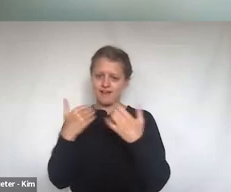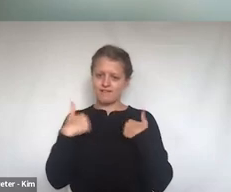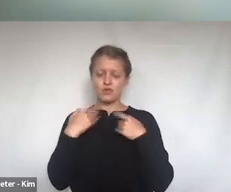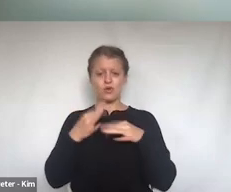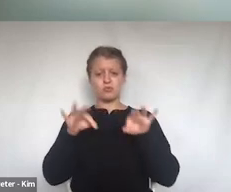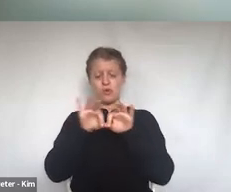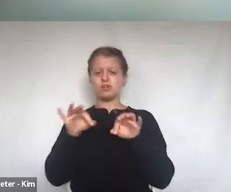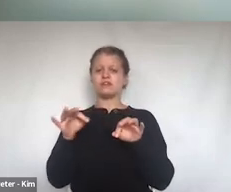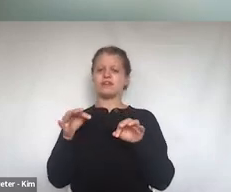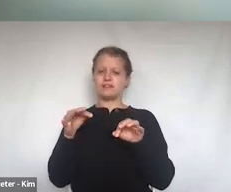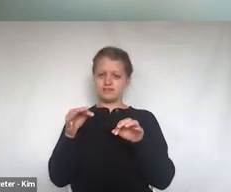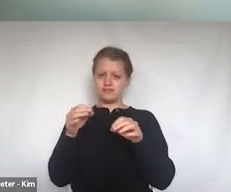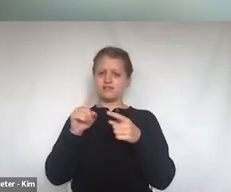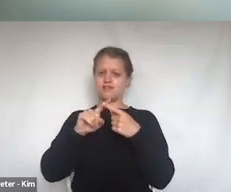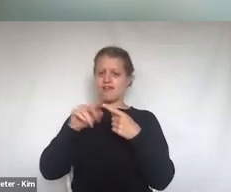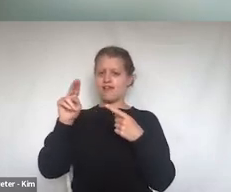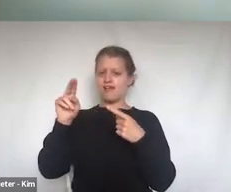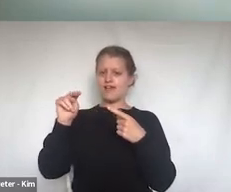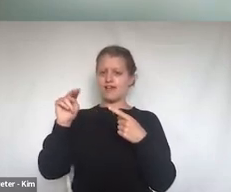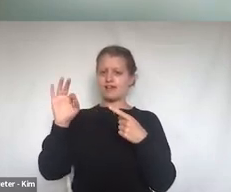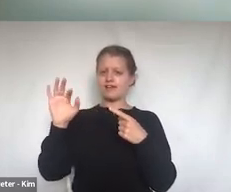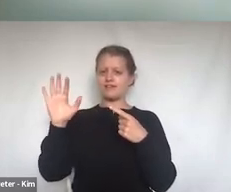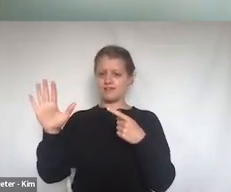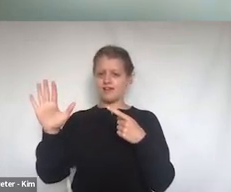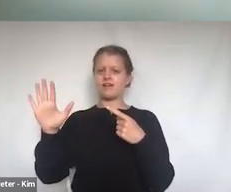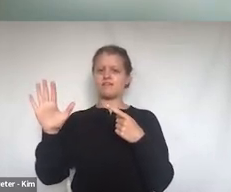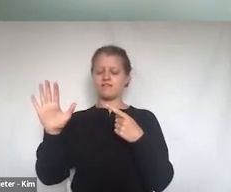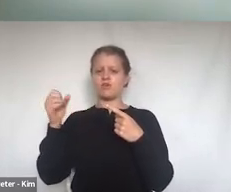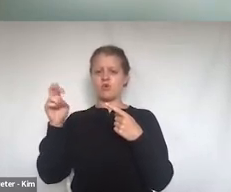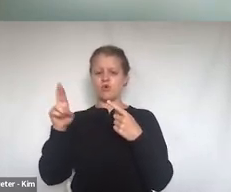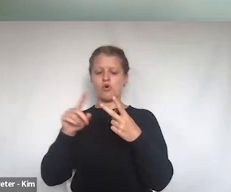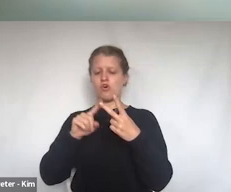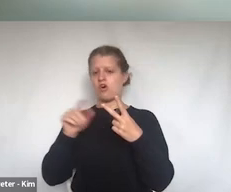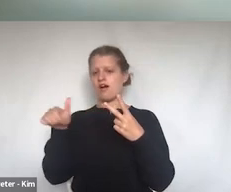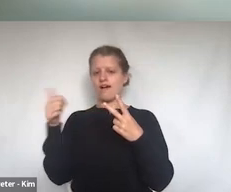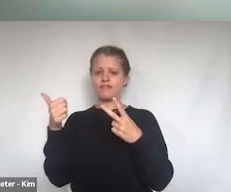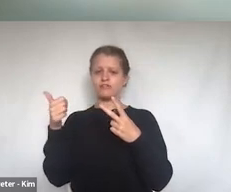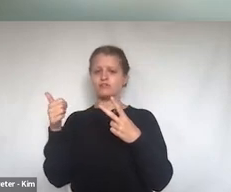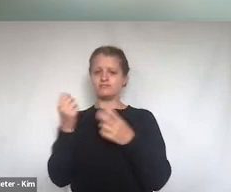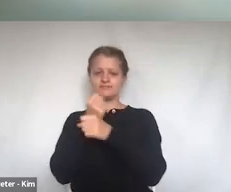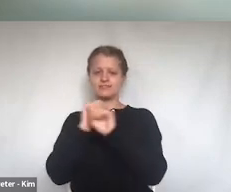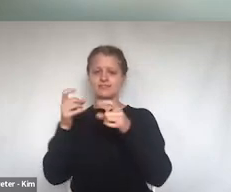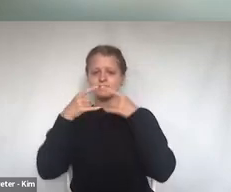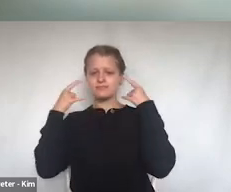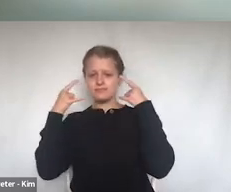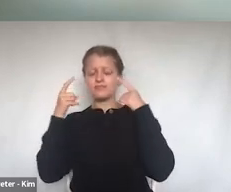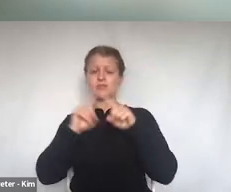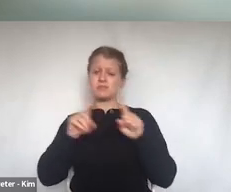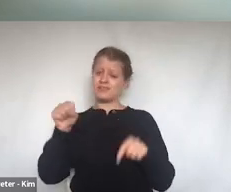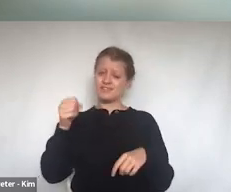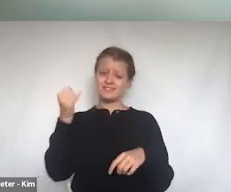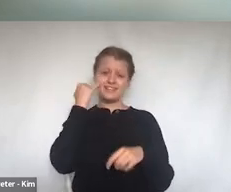respirators, N95, and higher ratings that will be helpful. But yes, those can be helpful for if we need to be